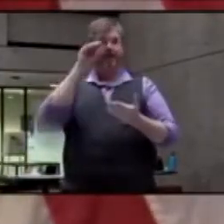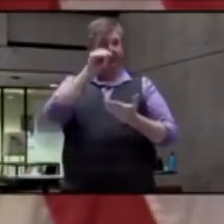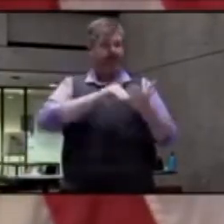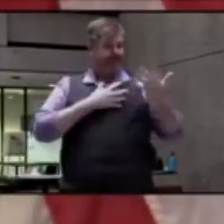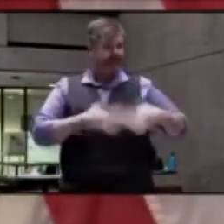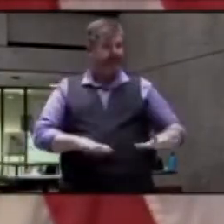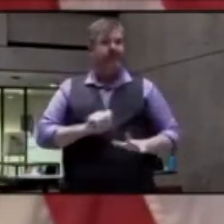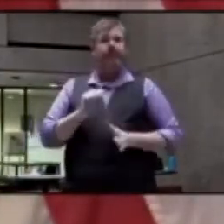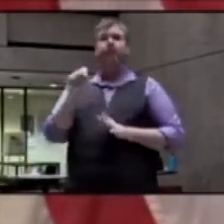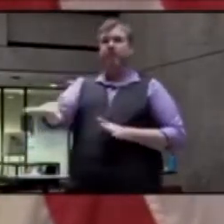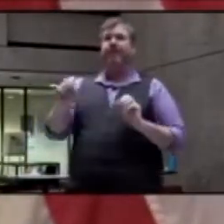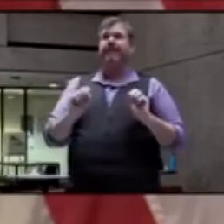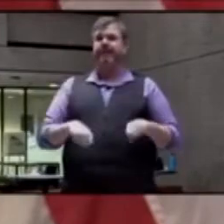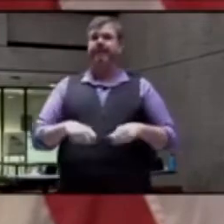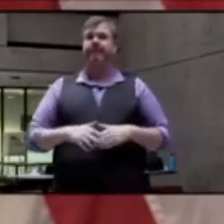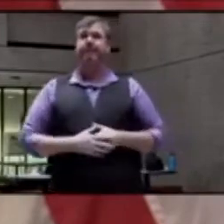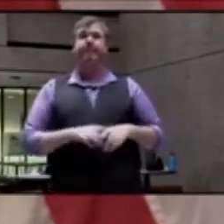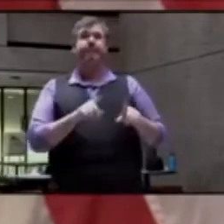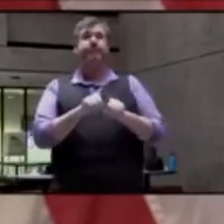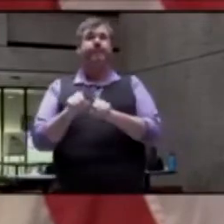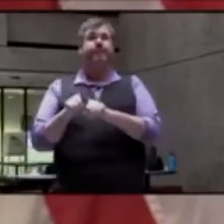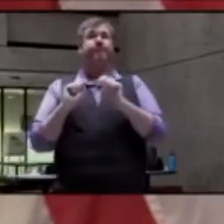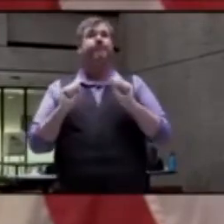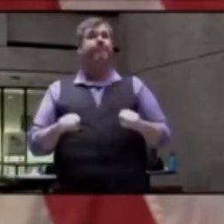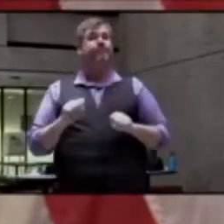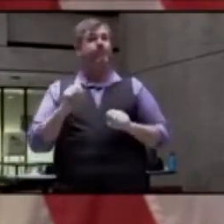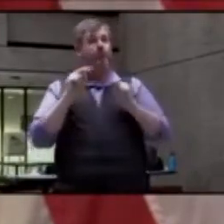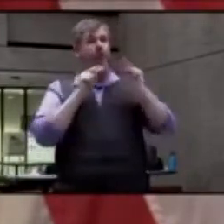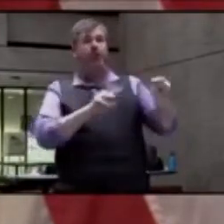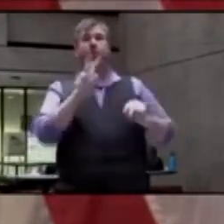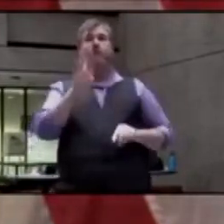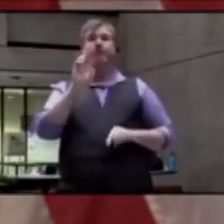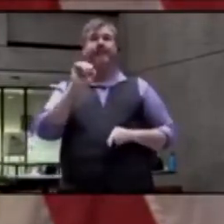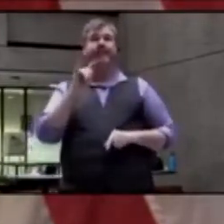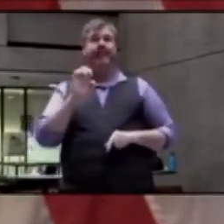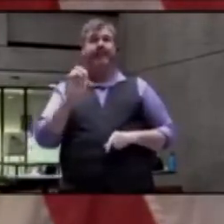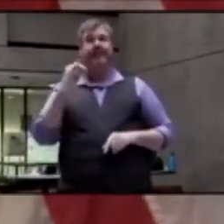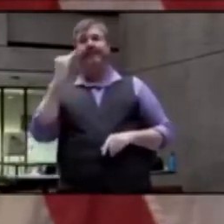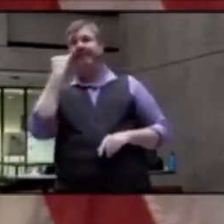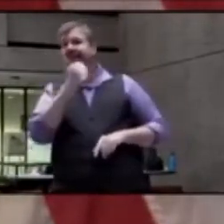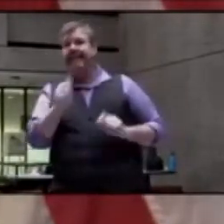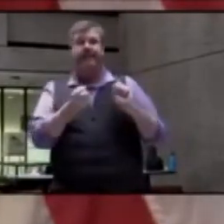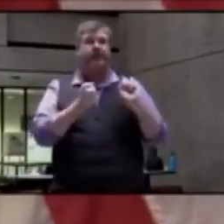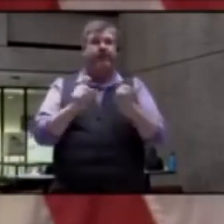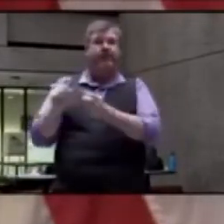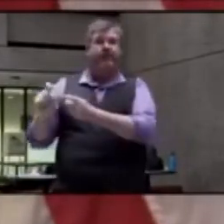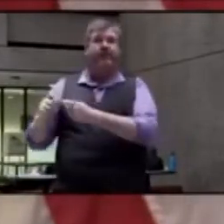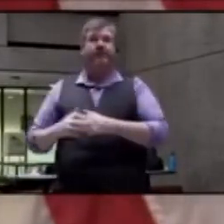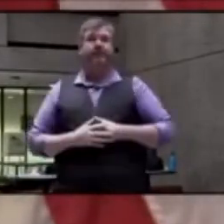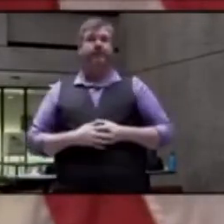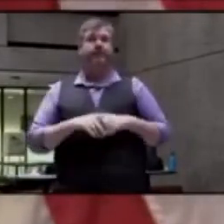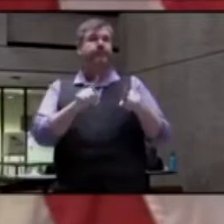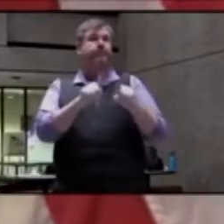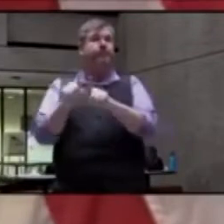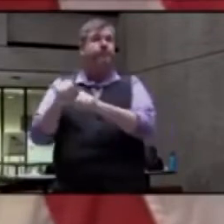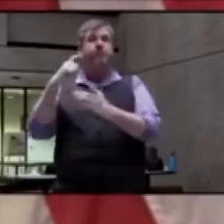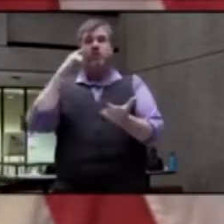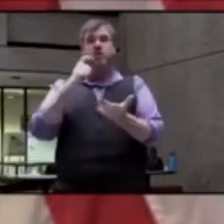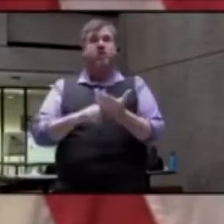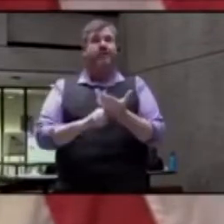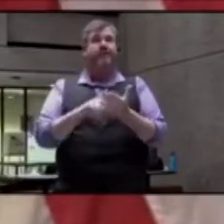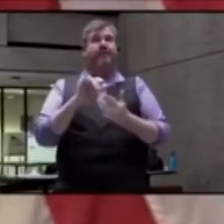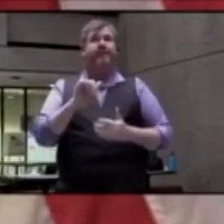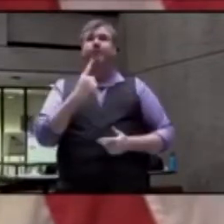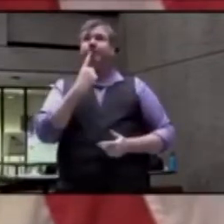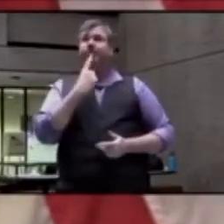any changes since we printed this insert. But also notice on this insert, this red, white, and blue sticker that says